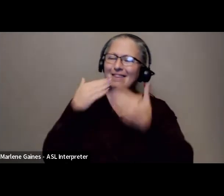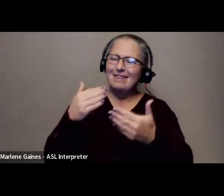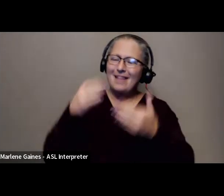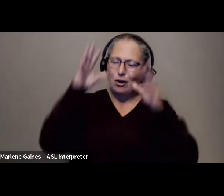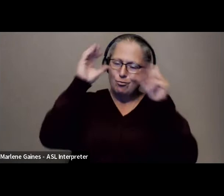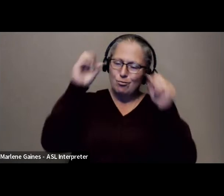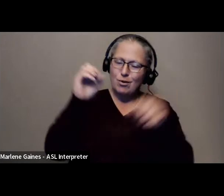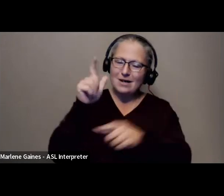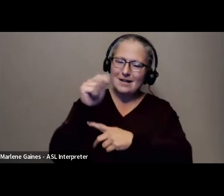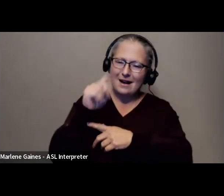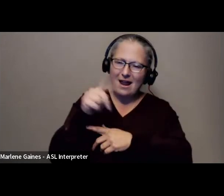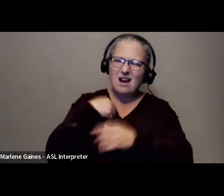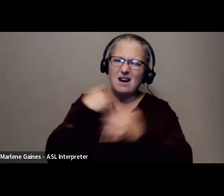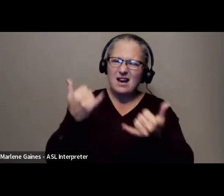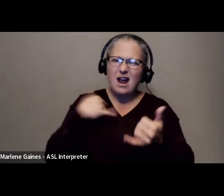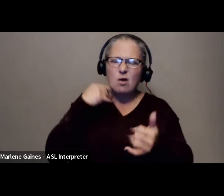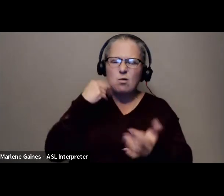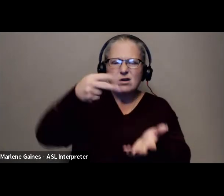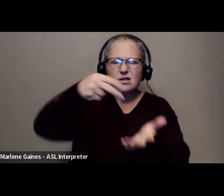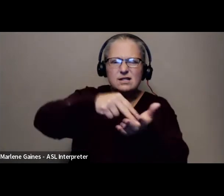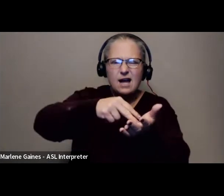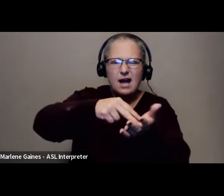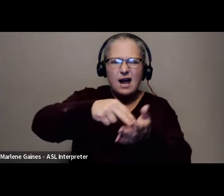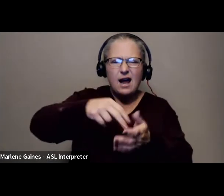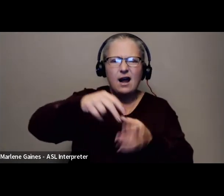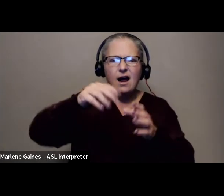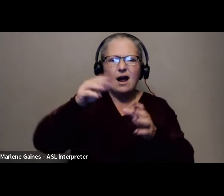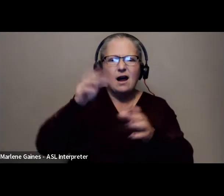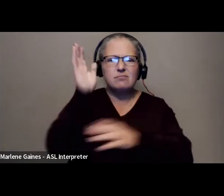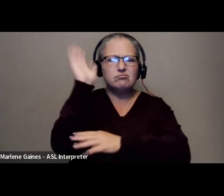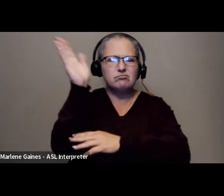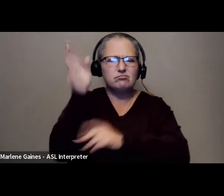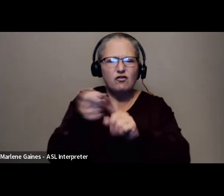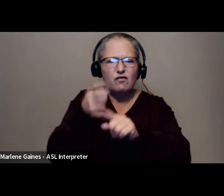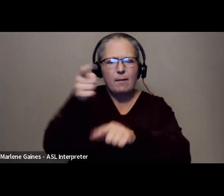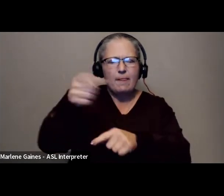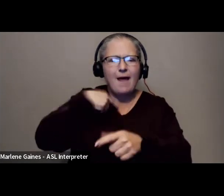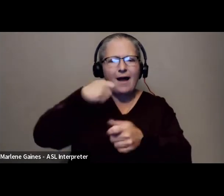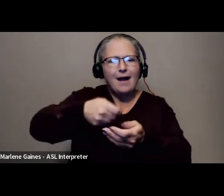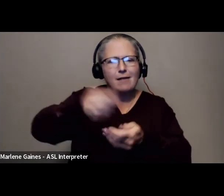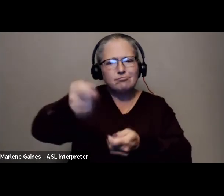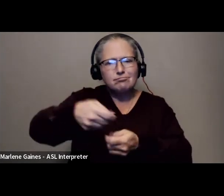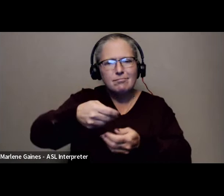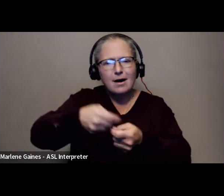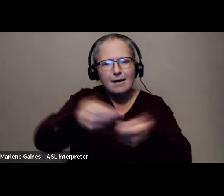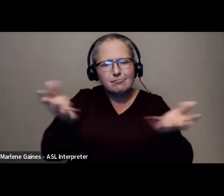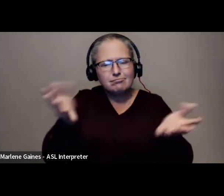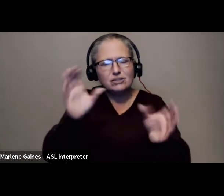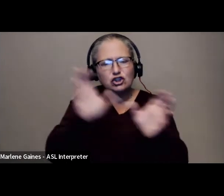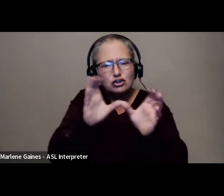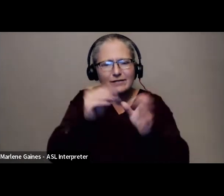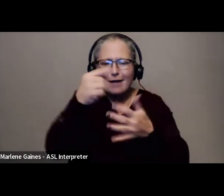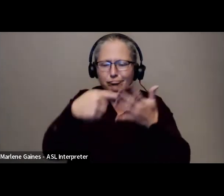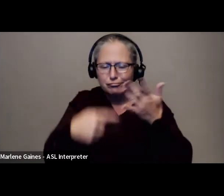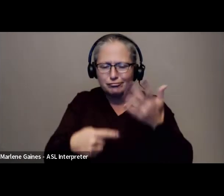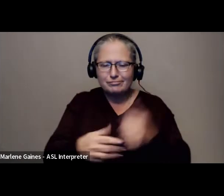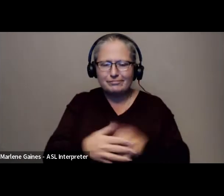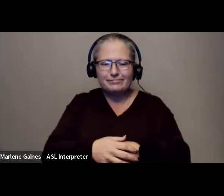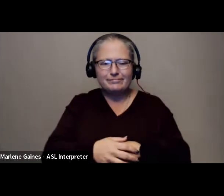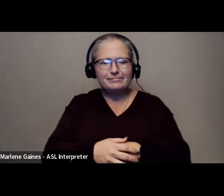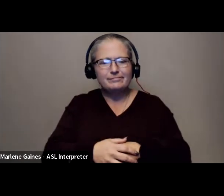Land. So I think what I'm going to do is go up to the podium there and do the presentation from there so I can hand out certificates and all those kinds of things.